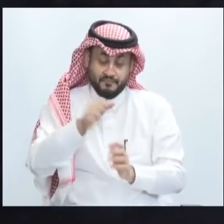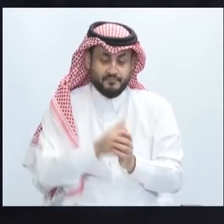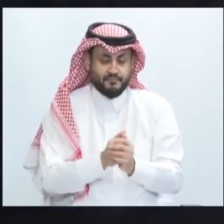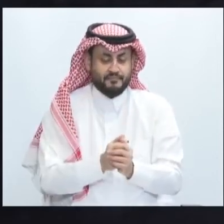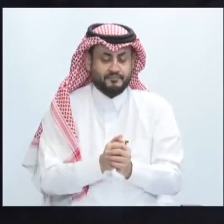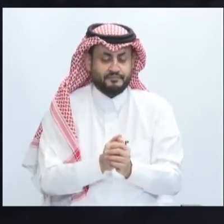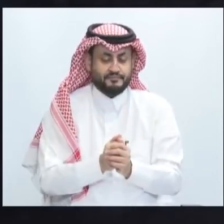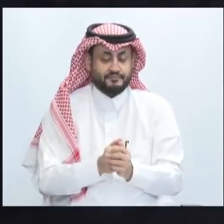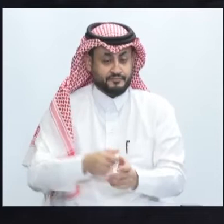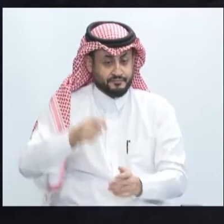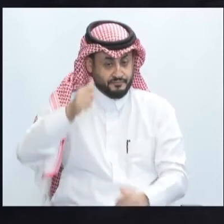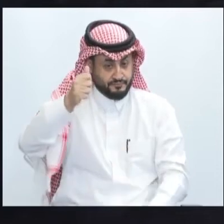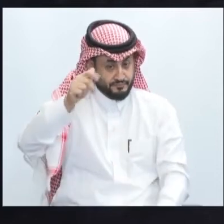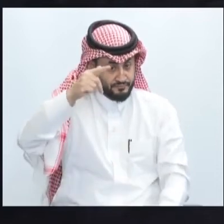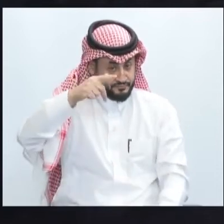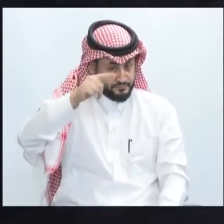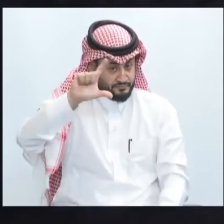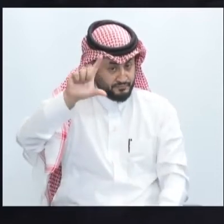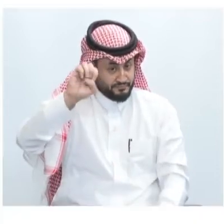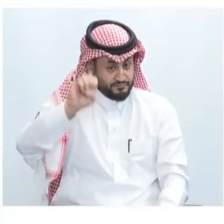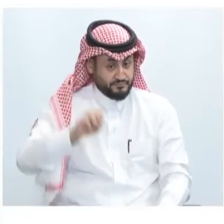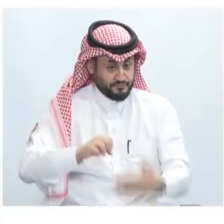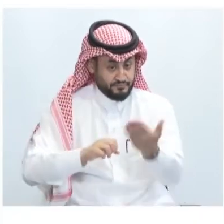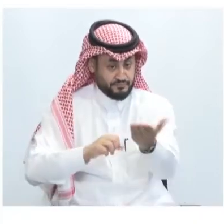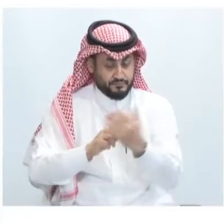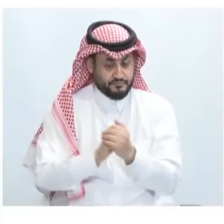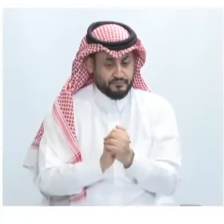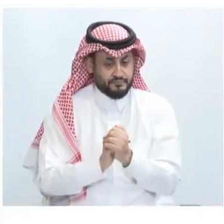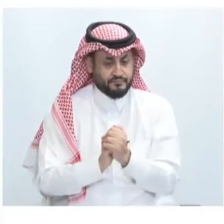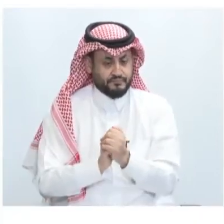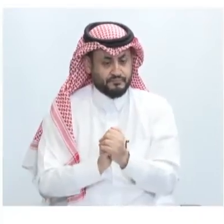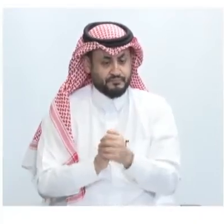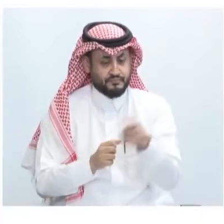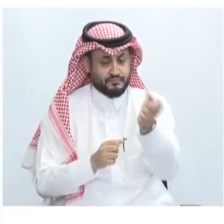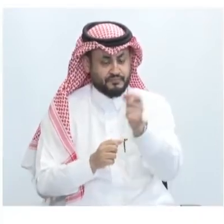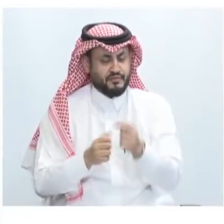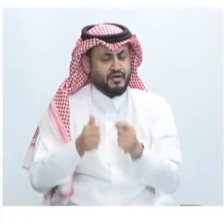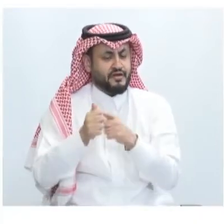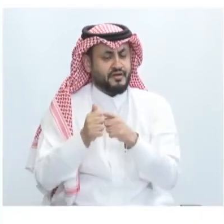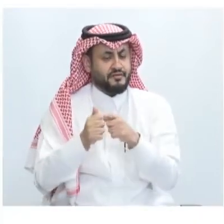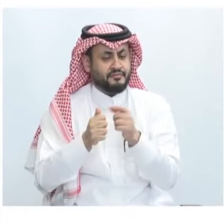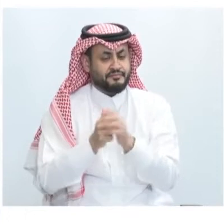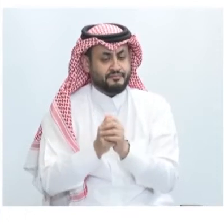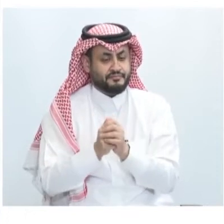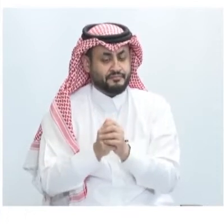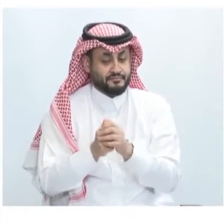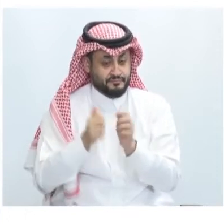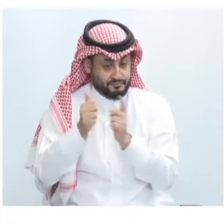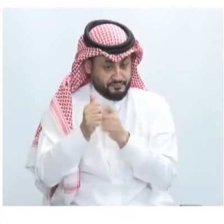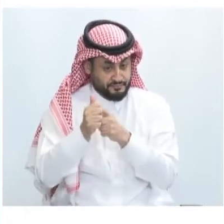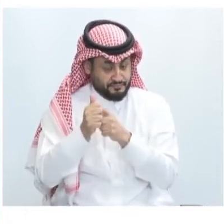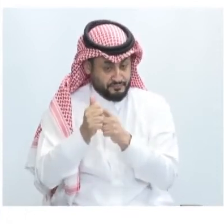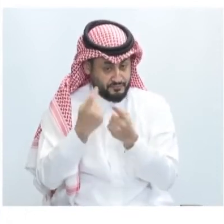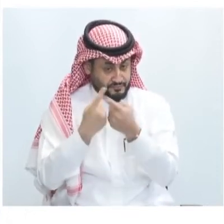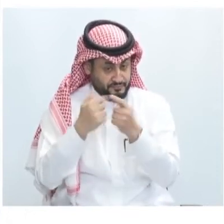an apple. Excellent. Apple. Okay. So, we have A, okay, a apple,